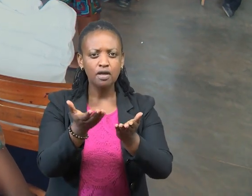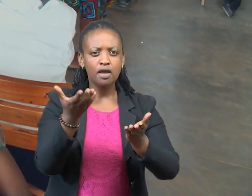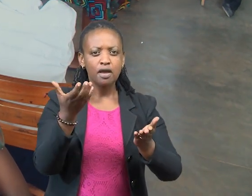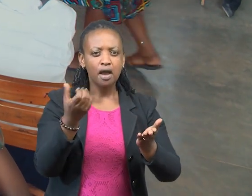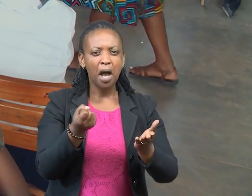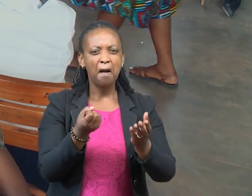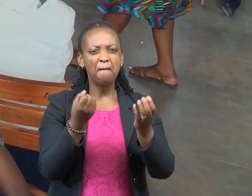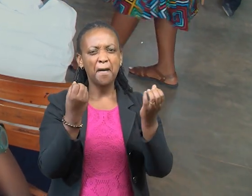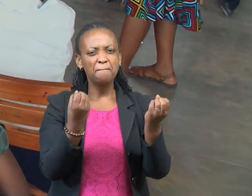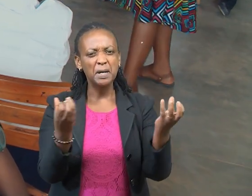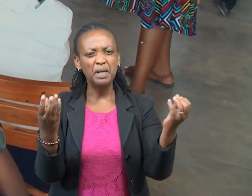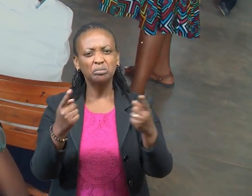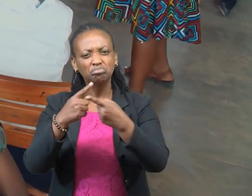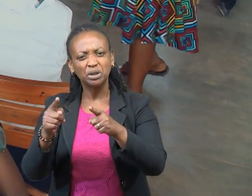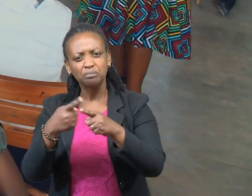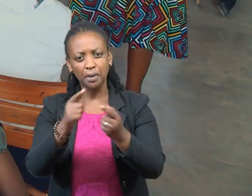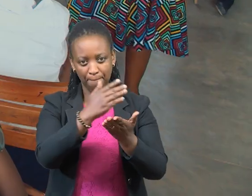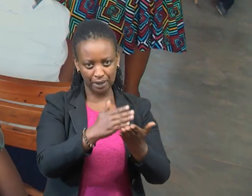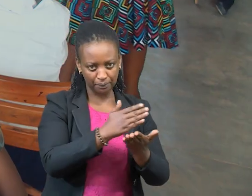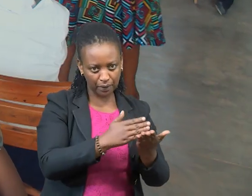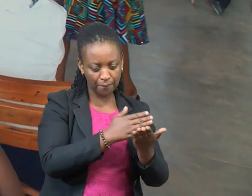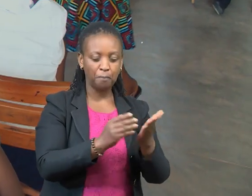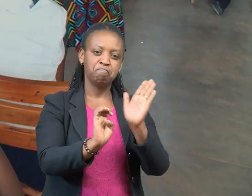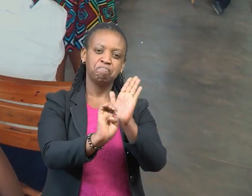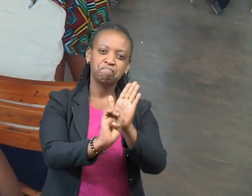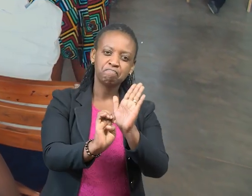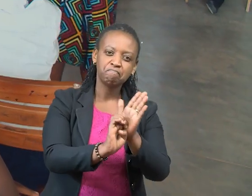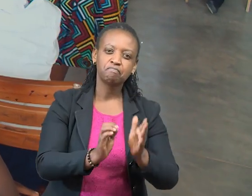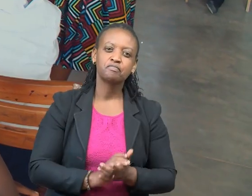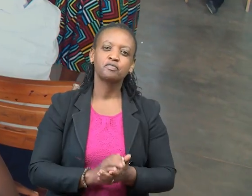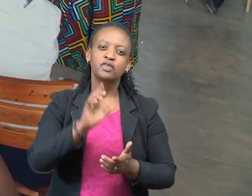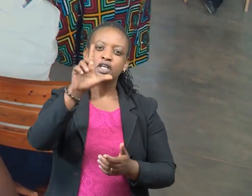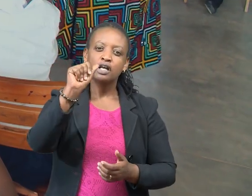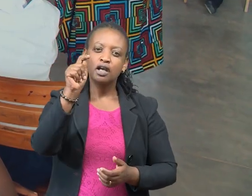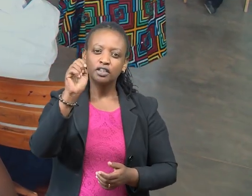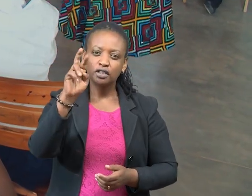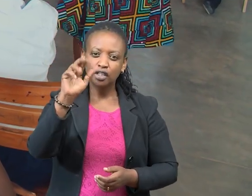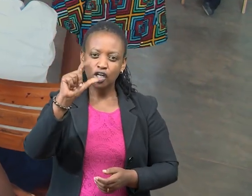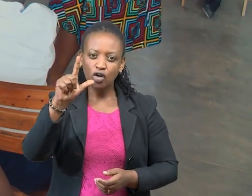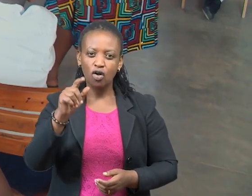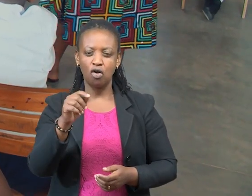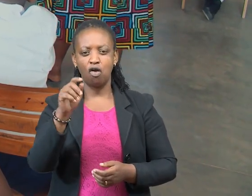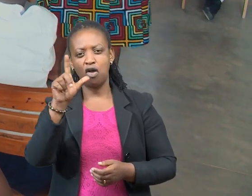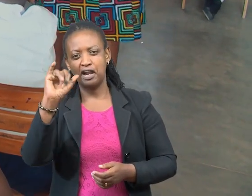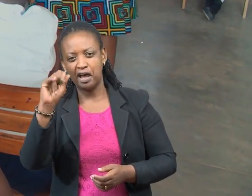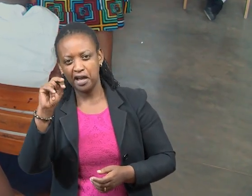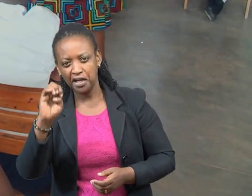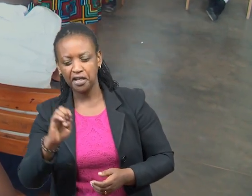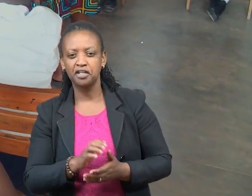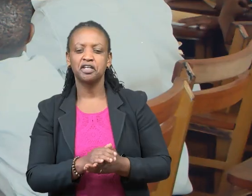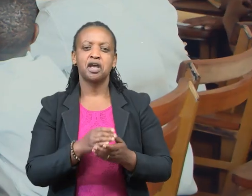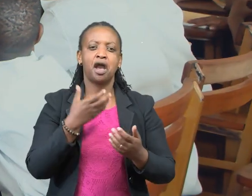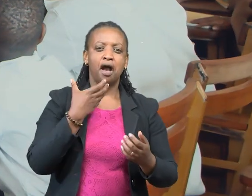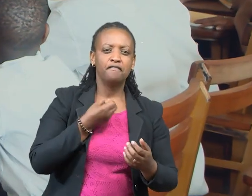It had many different parts. For example, lateral line,